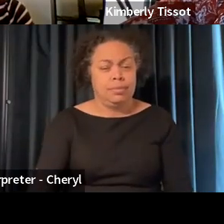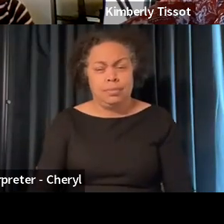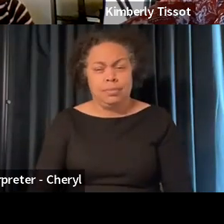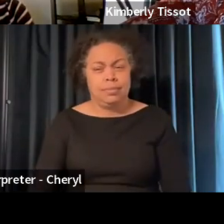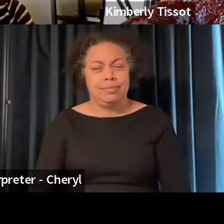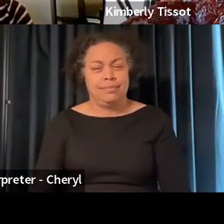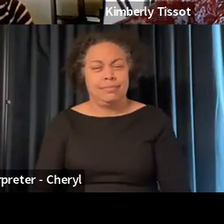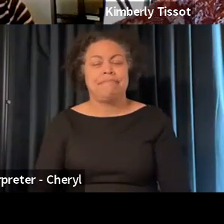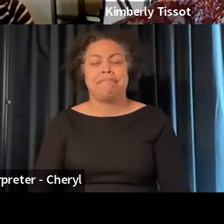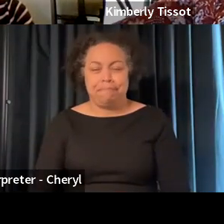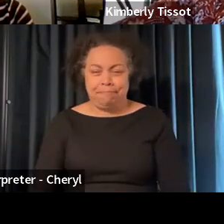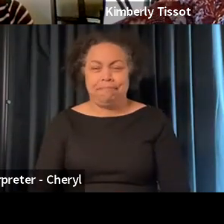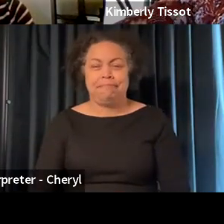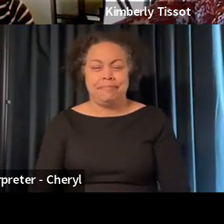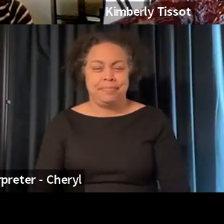Yep.